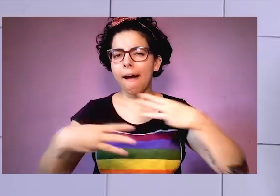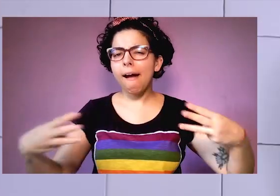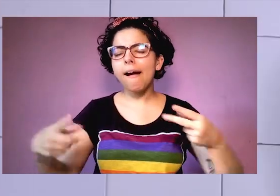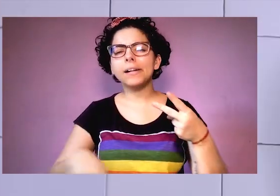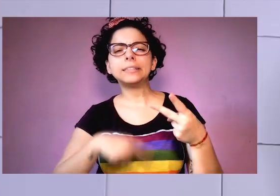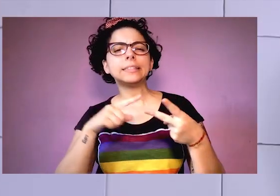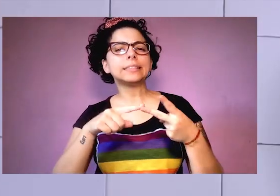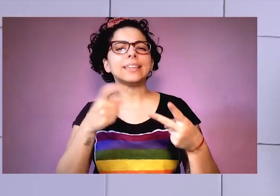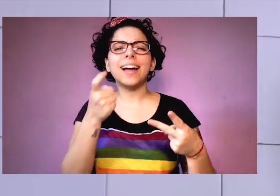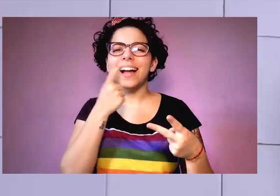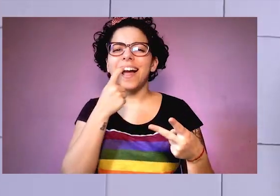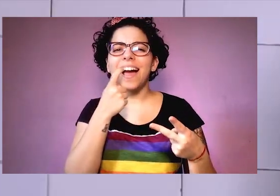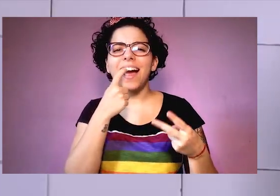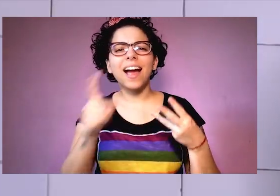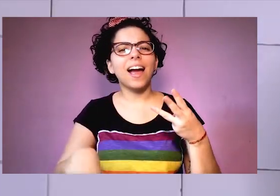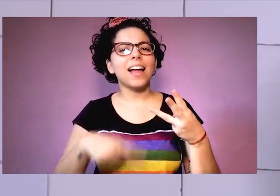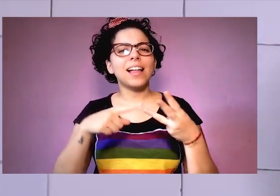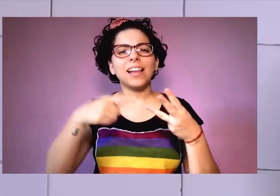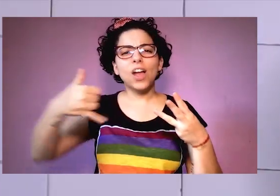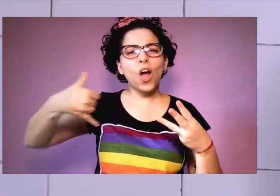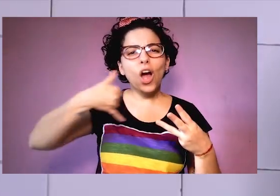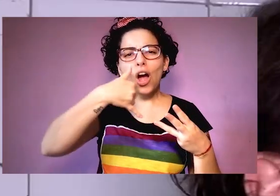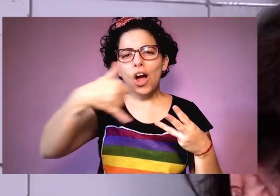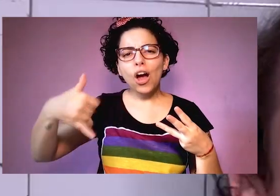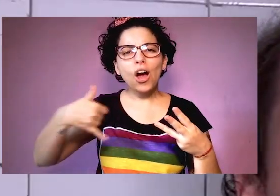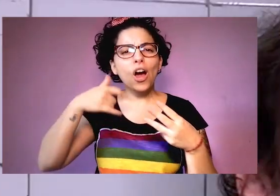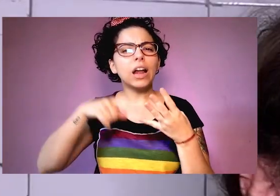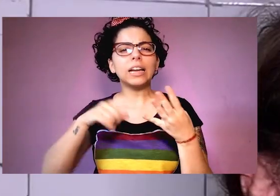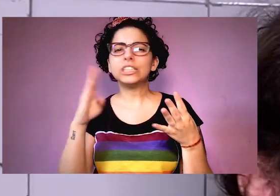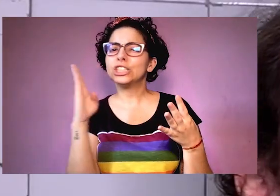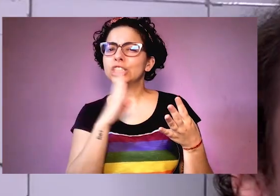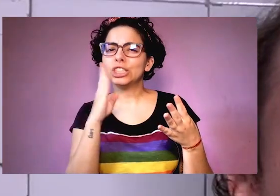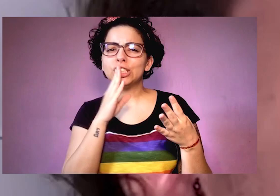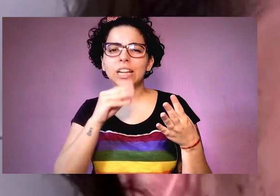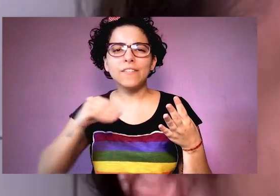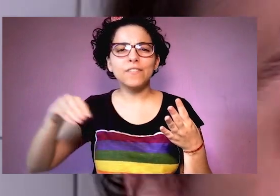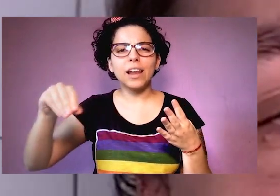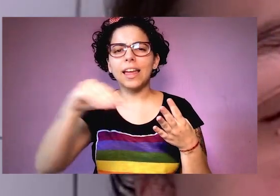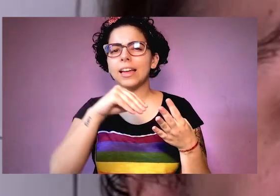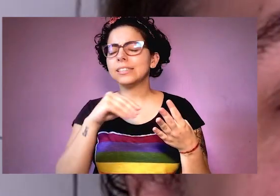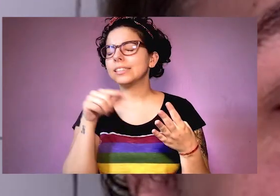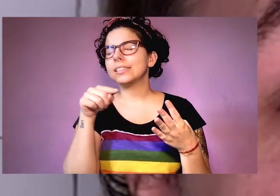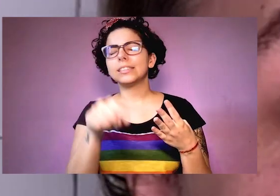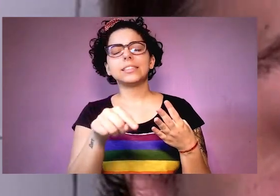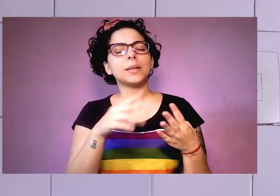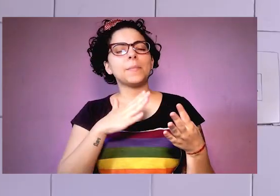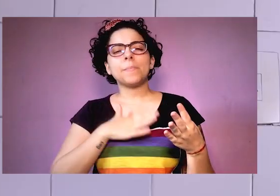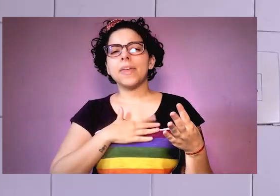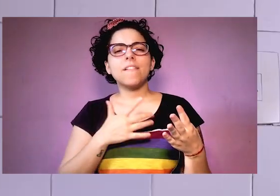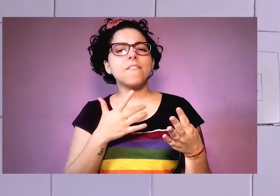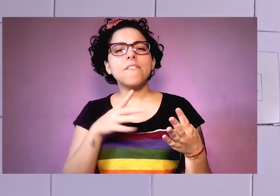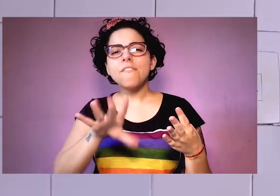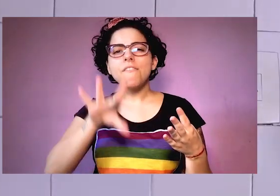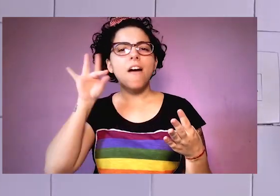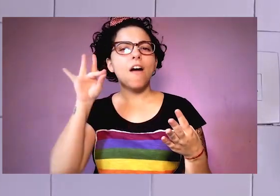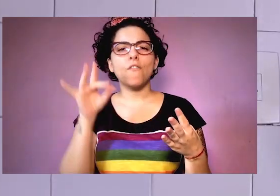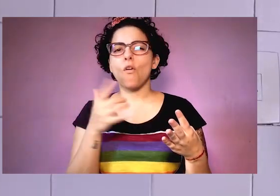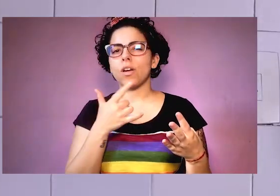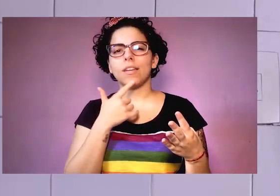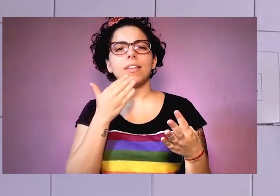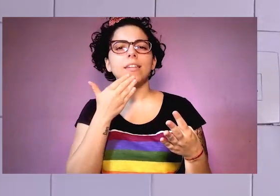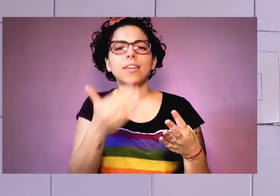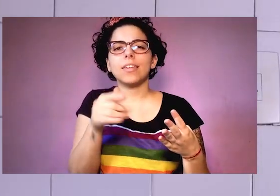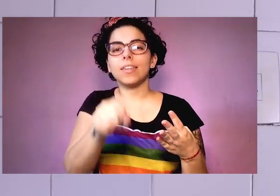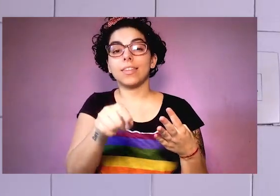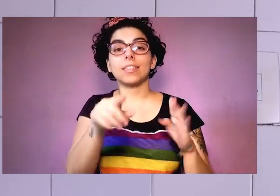Delicious. The pasta, the garlic, and the olive oil, and the chili flakes. This is my